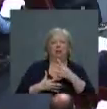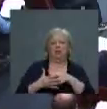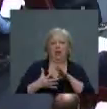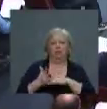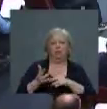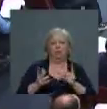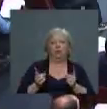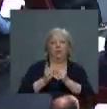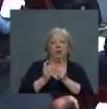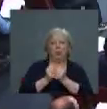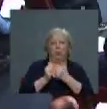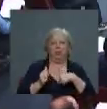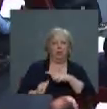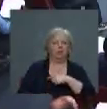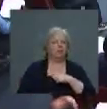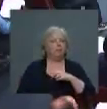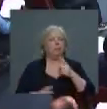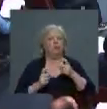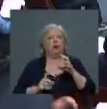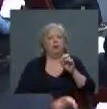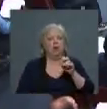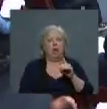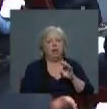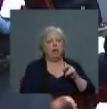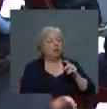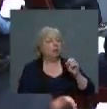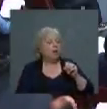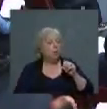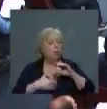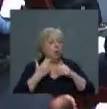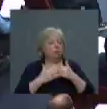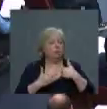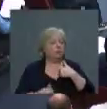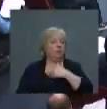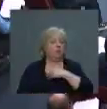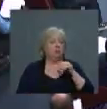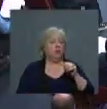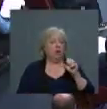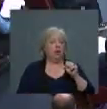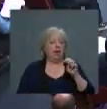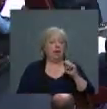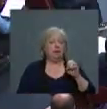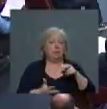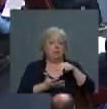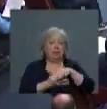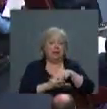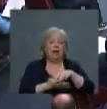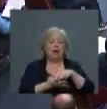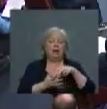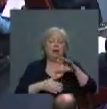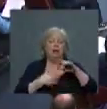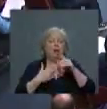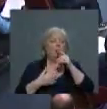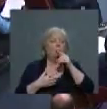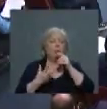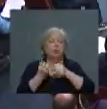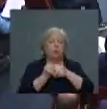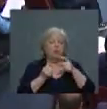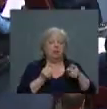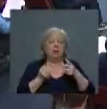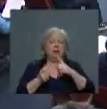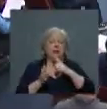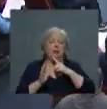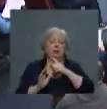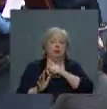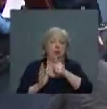Director Adcock. Yes. Mayor, could we have all the members of AFSCME stand that Mr. Nichols represent and who supports this legislation?